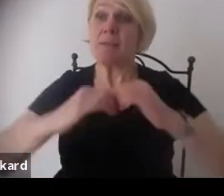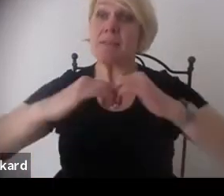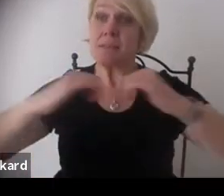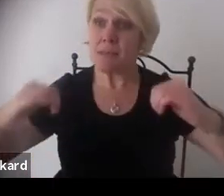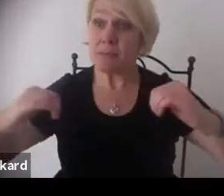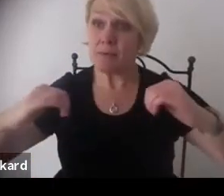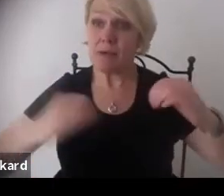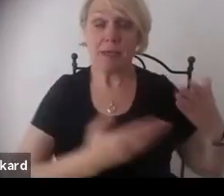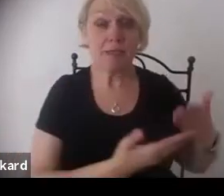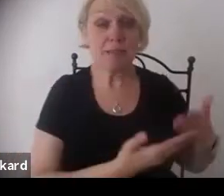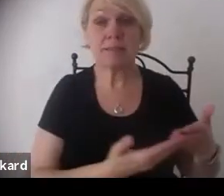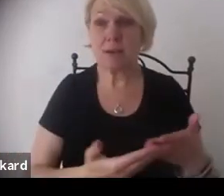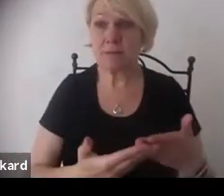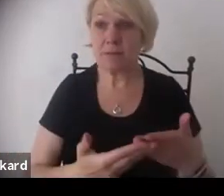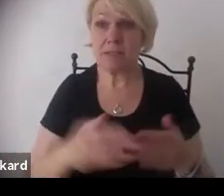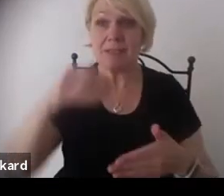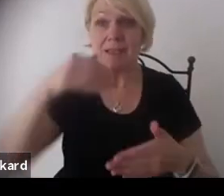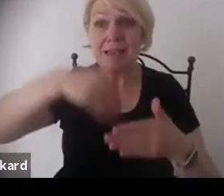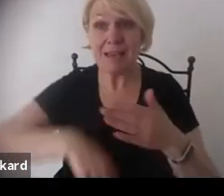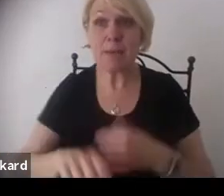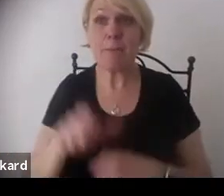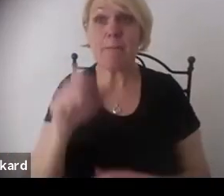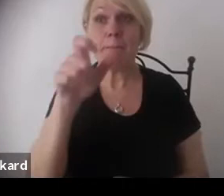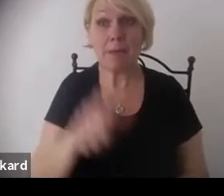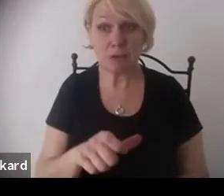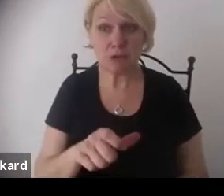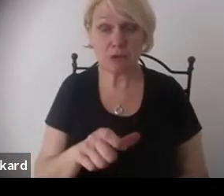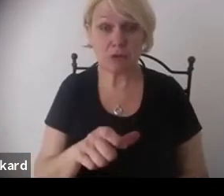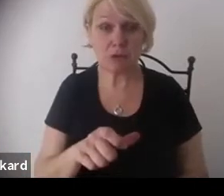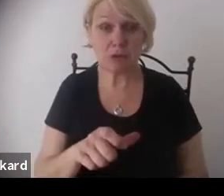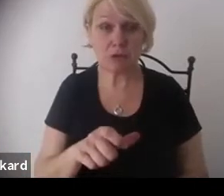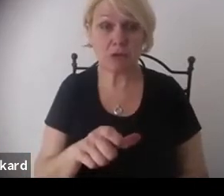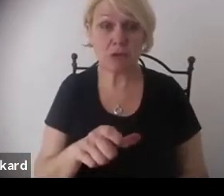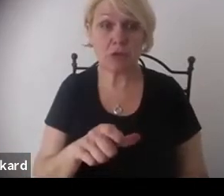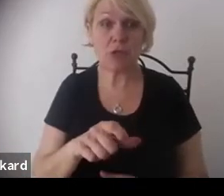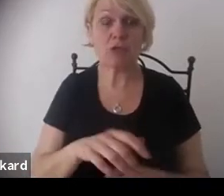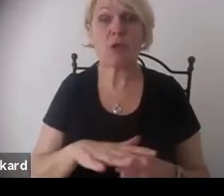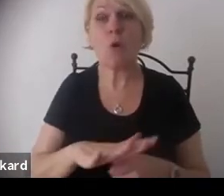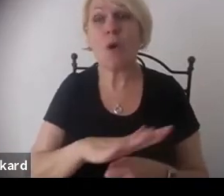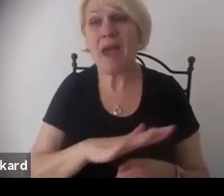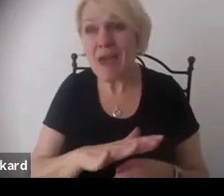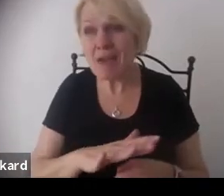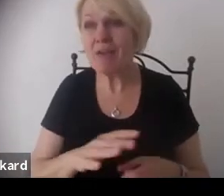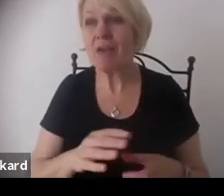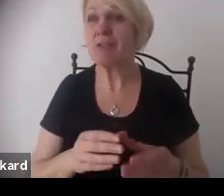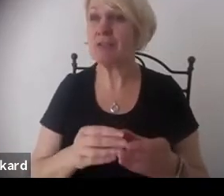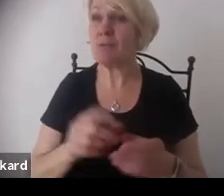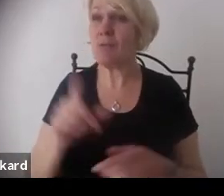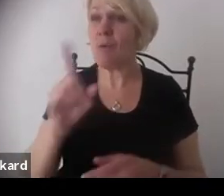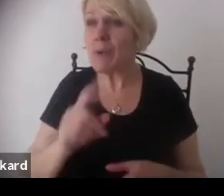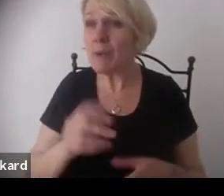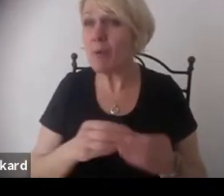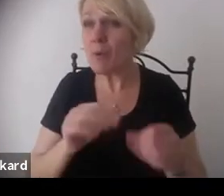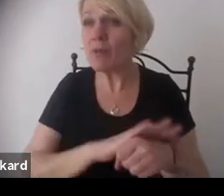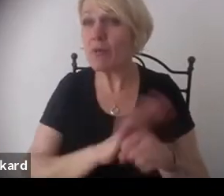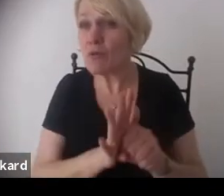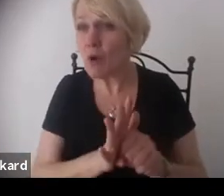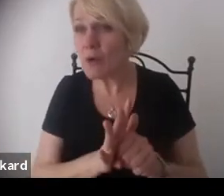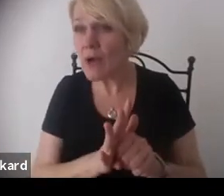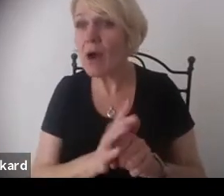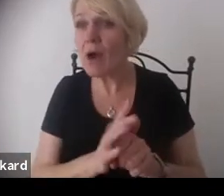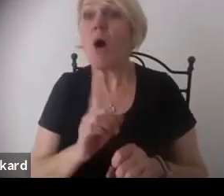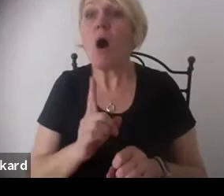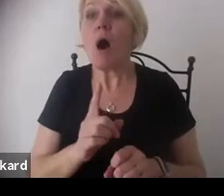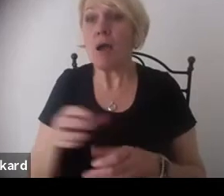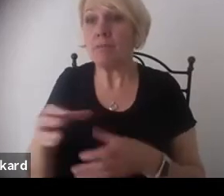services, particularly our inpatient services, into areas for people who've been diagnosed with coronavirus and people who haven't.